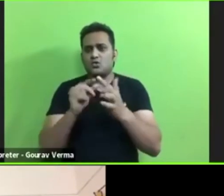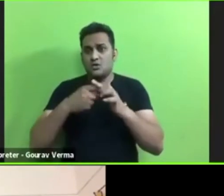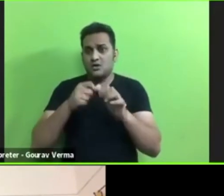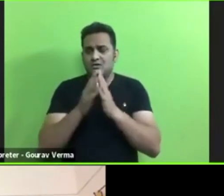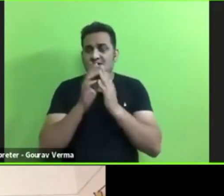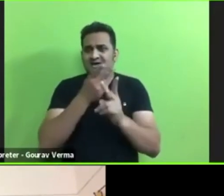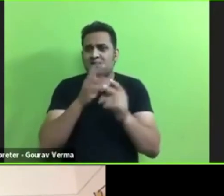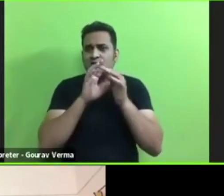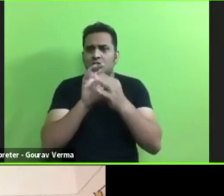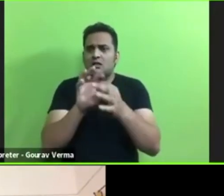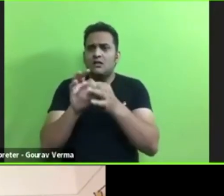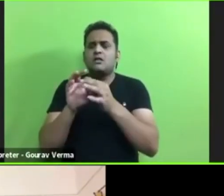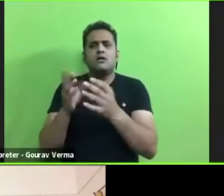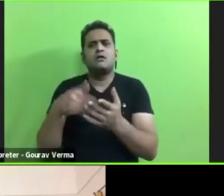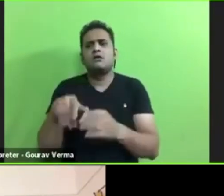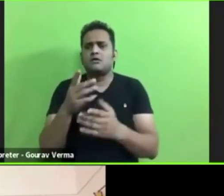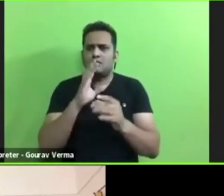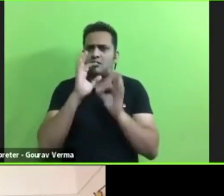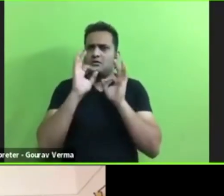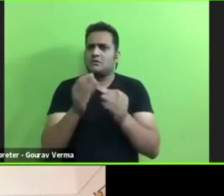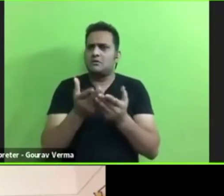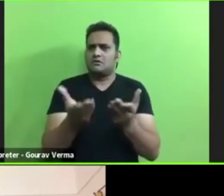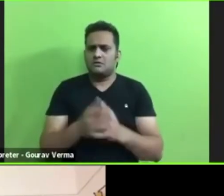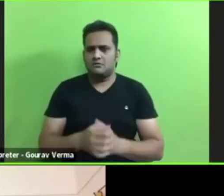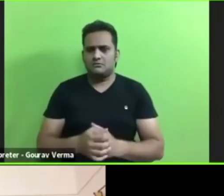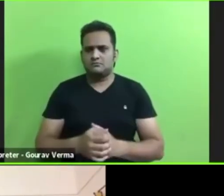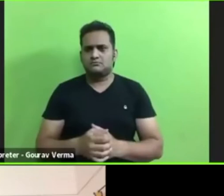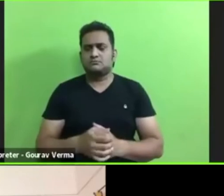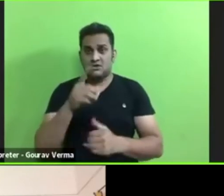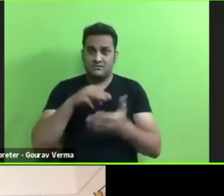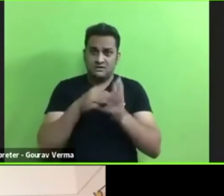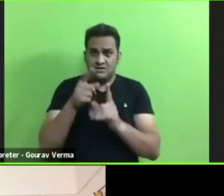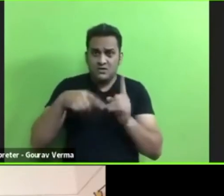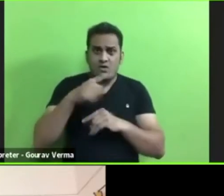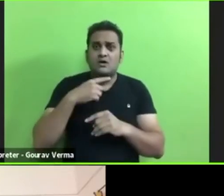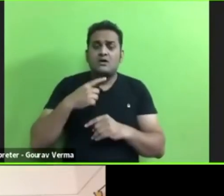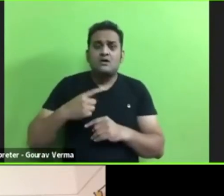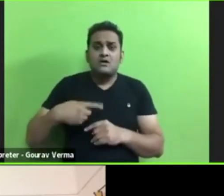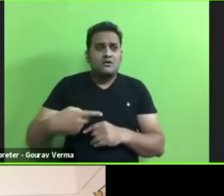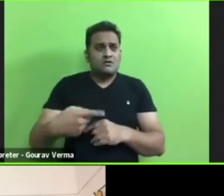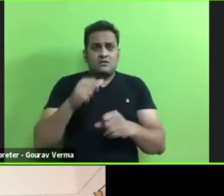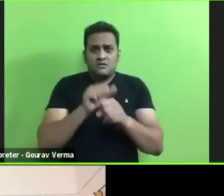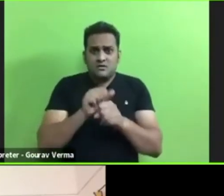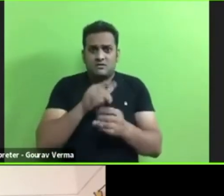is visceral. It is real. It is part of their everyday location, everyday happening. And